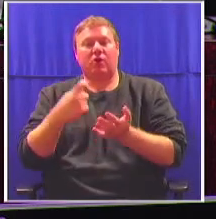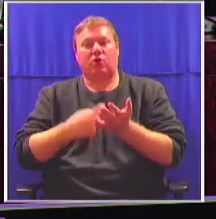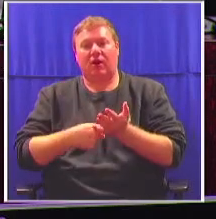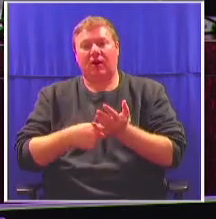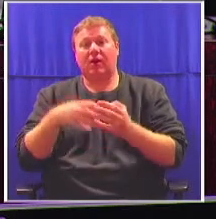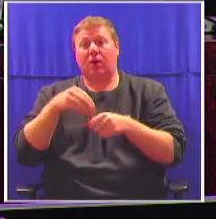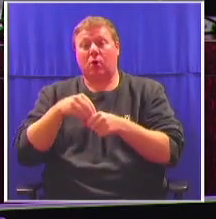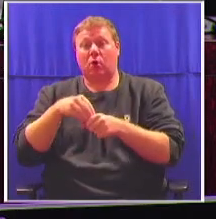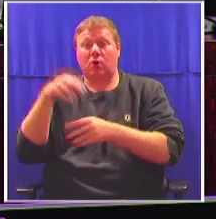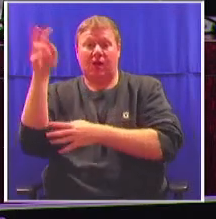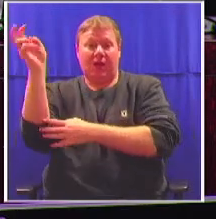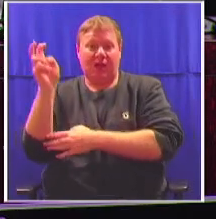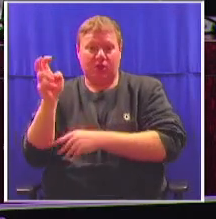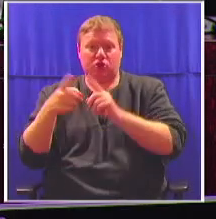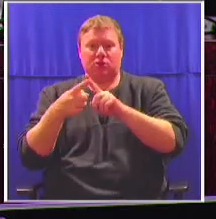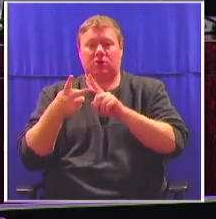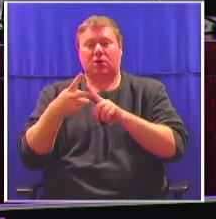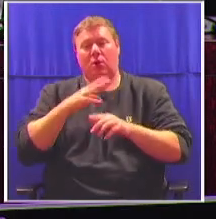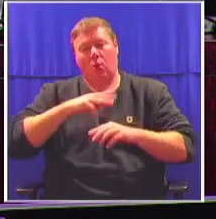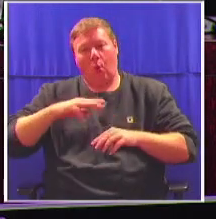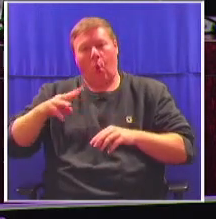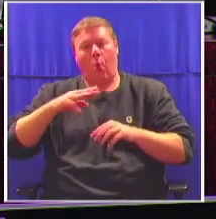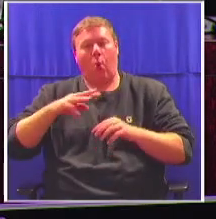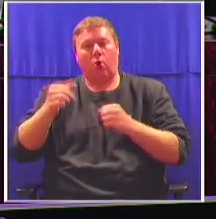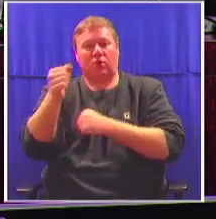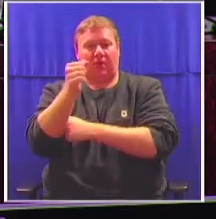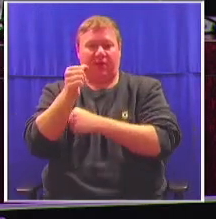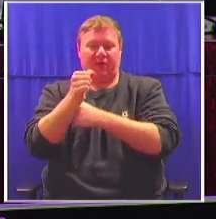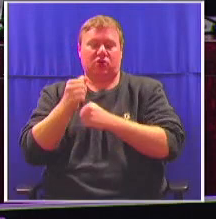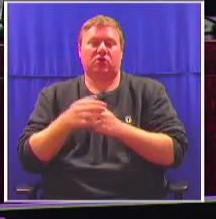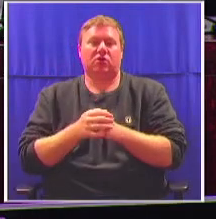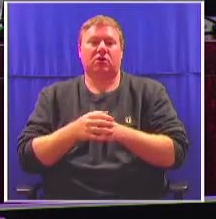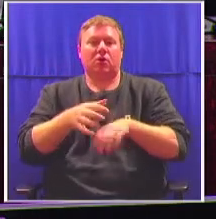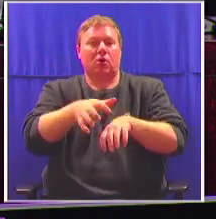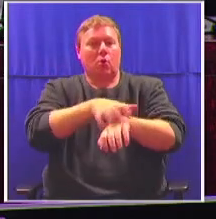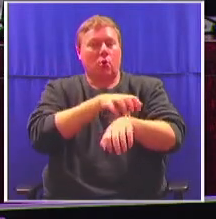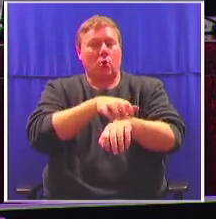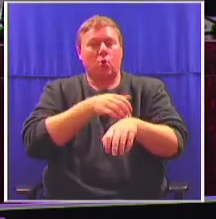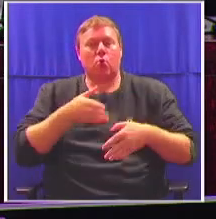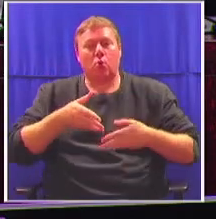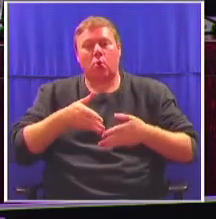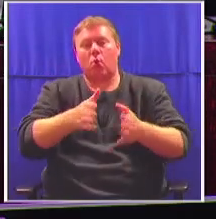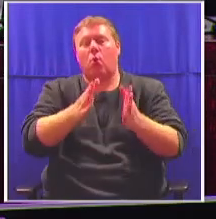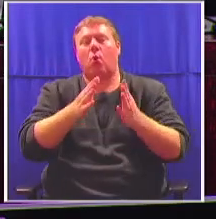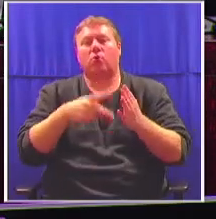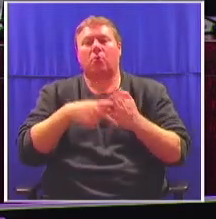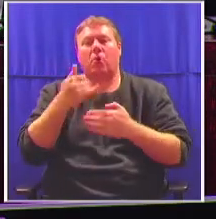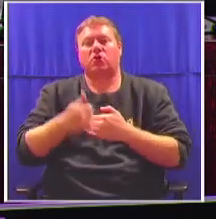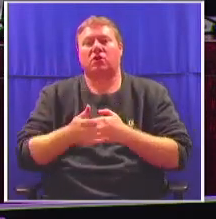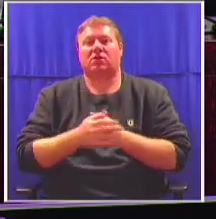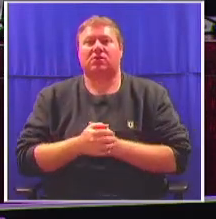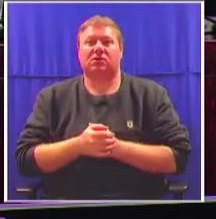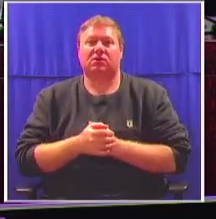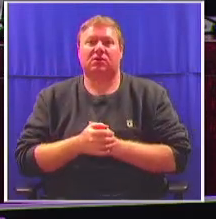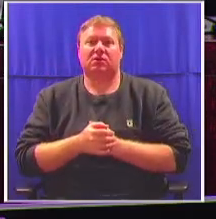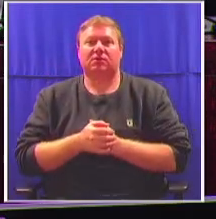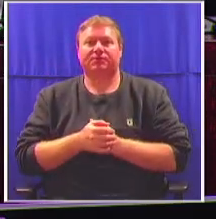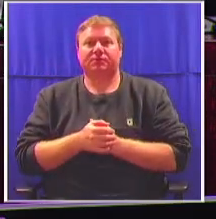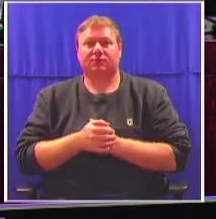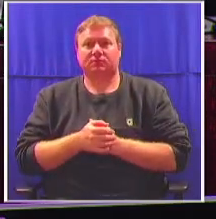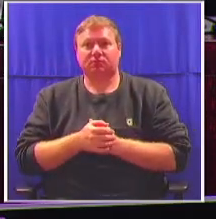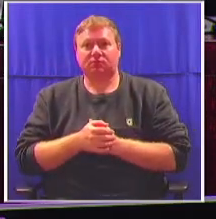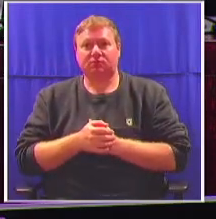energy, water, infrastructure, and rural roads projects. The development of